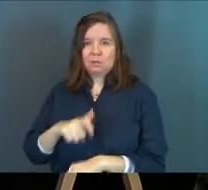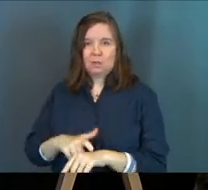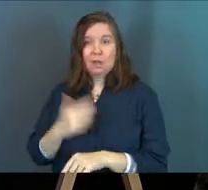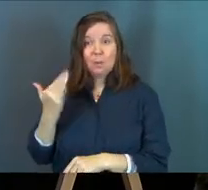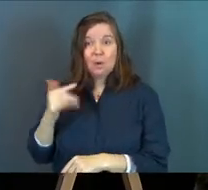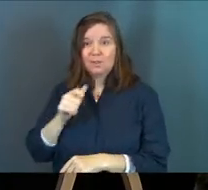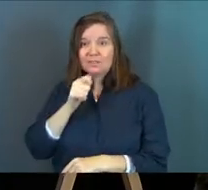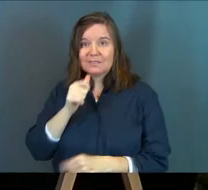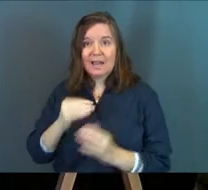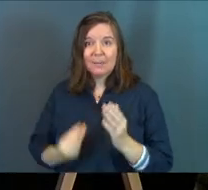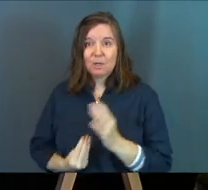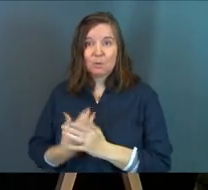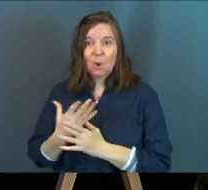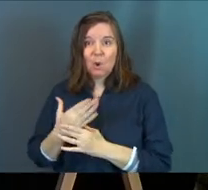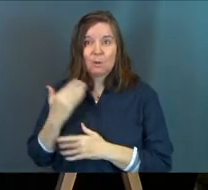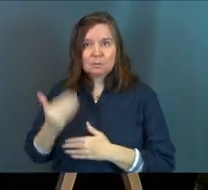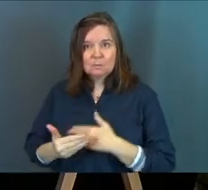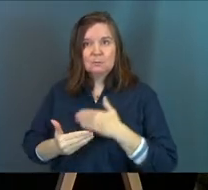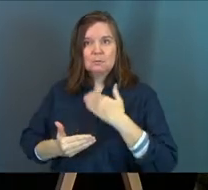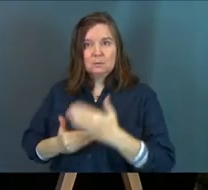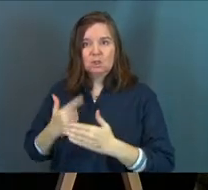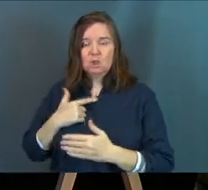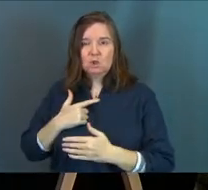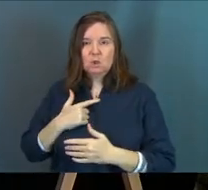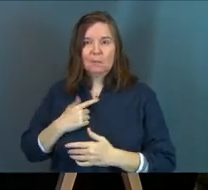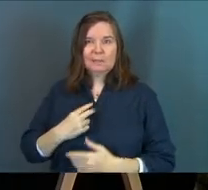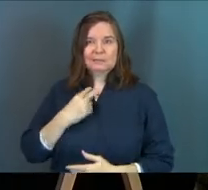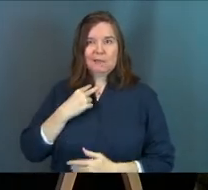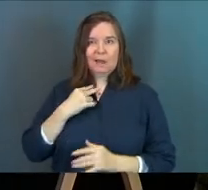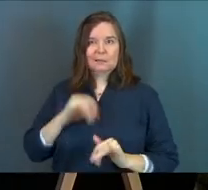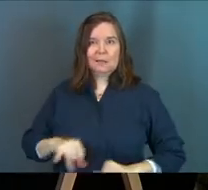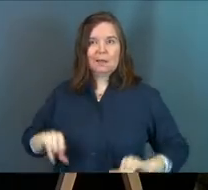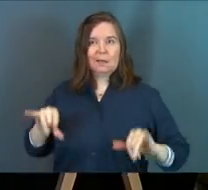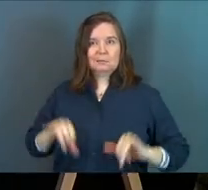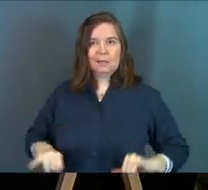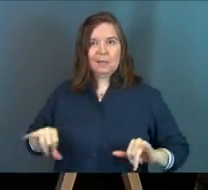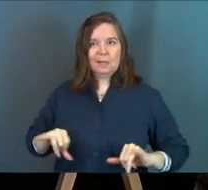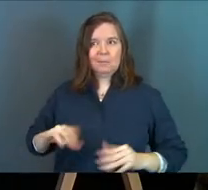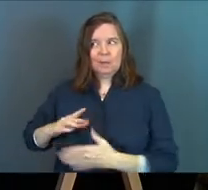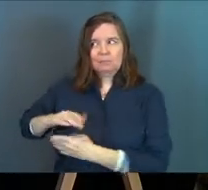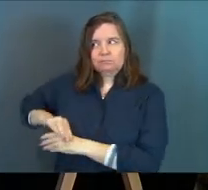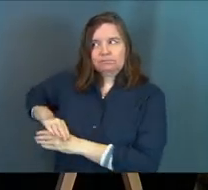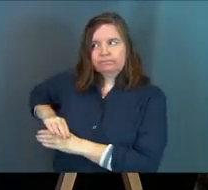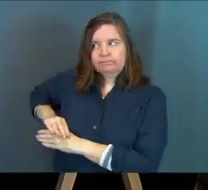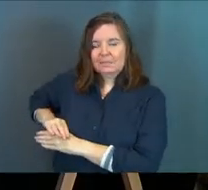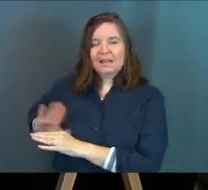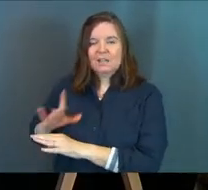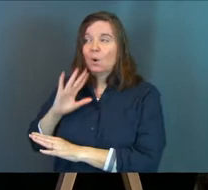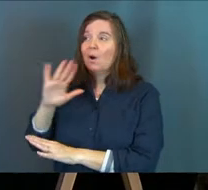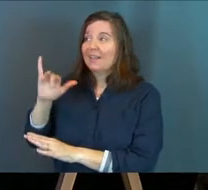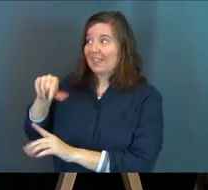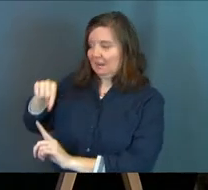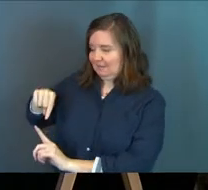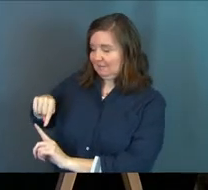reality is, you've not been growing in a long time. You've been stagnant. And so he's going to come, and he's going to say, how about this right here?